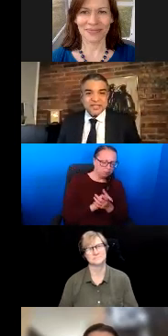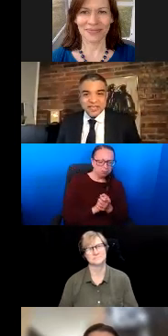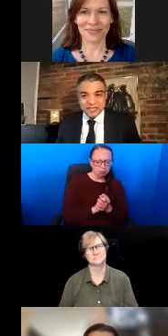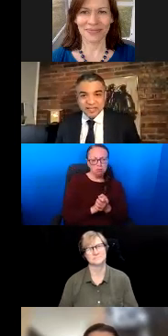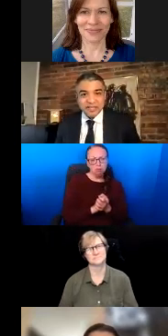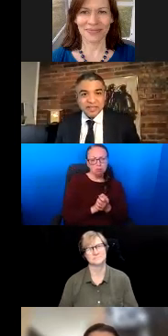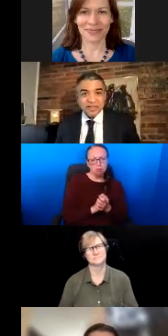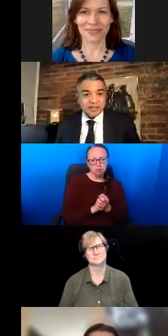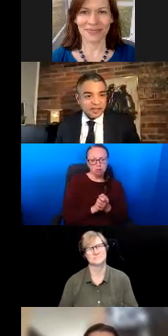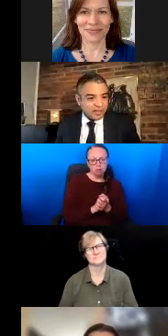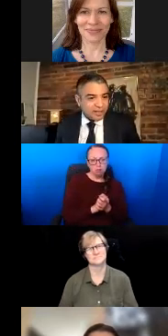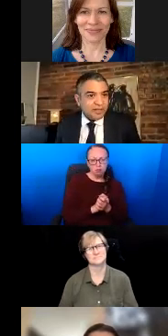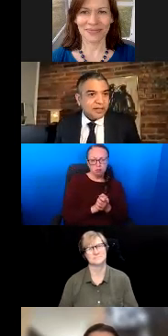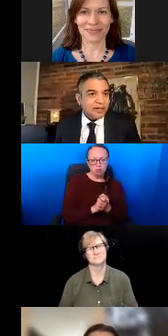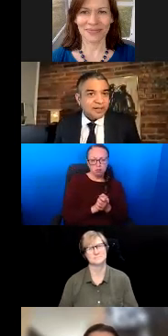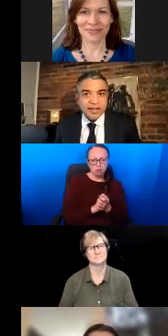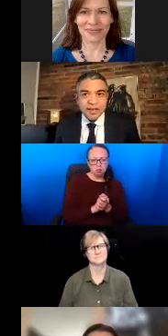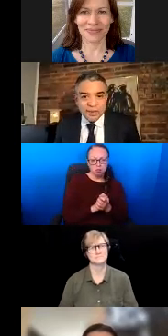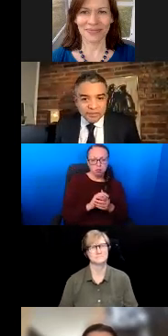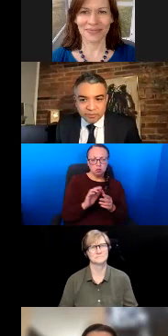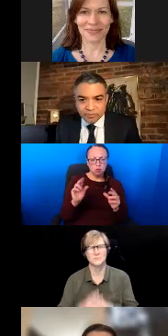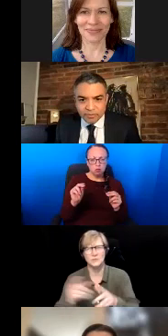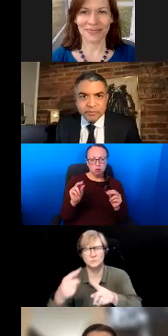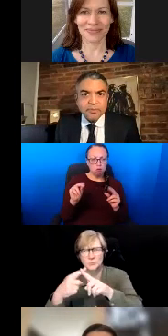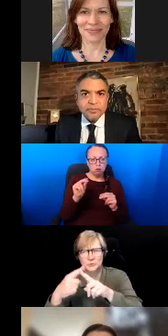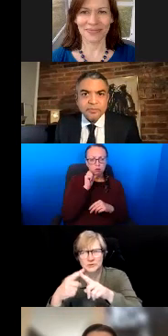you're data. muted. Am I